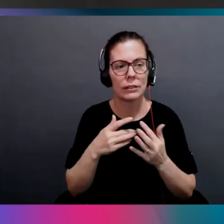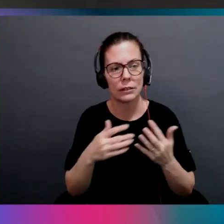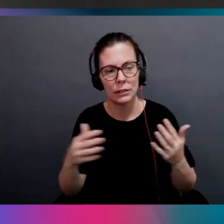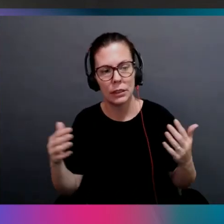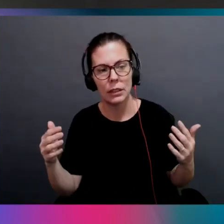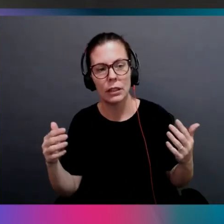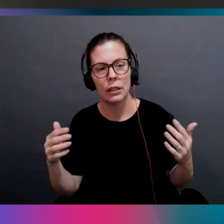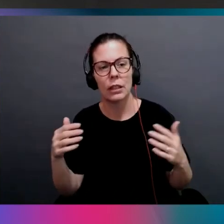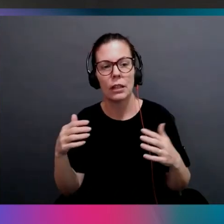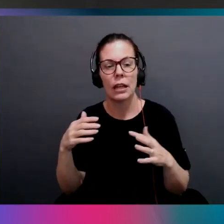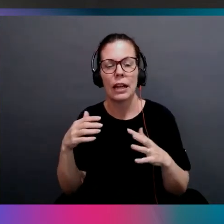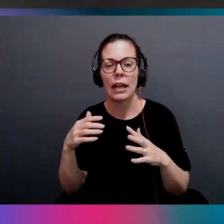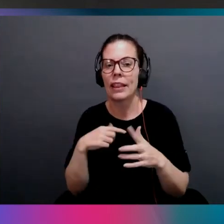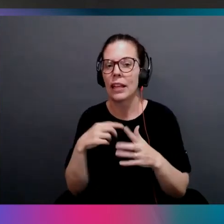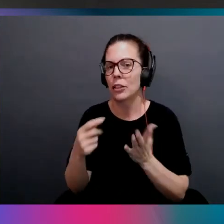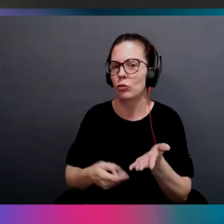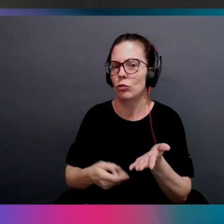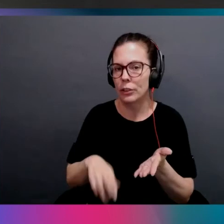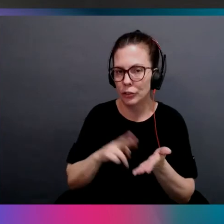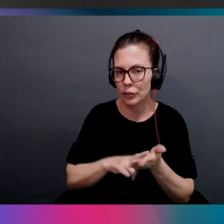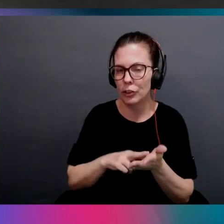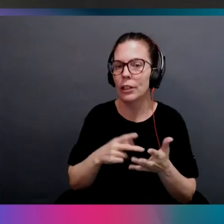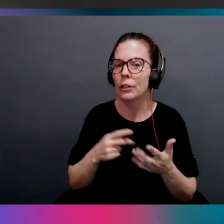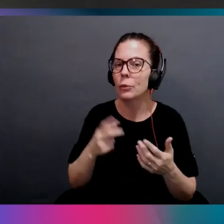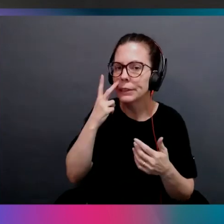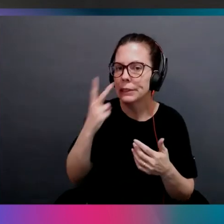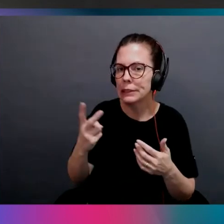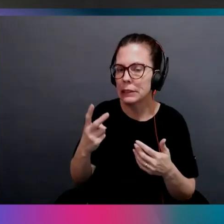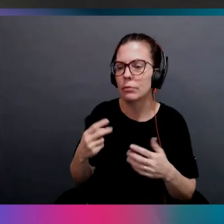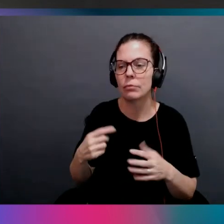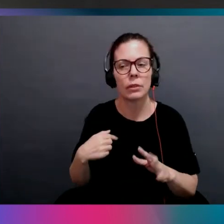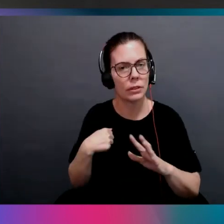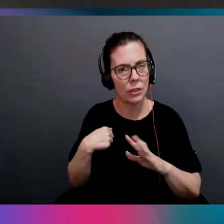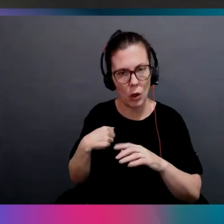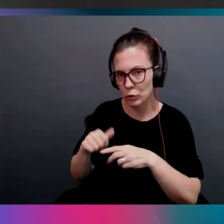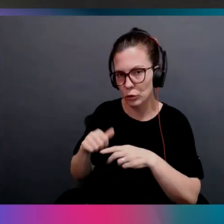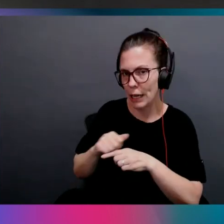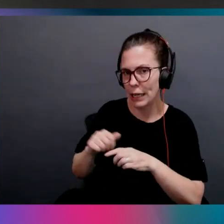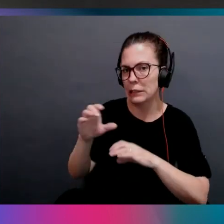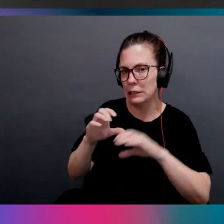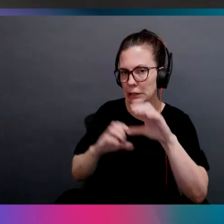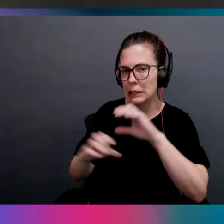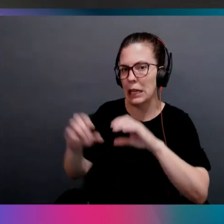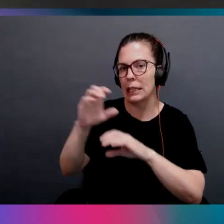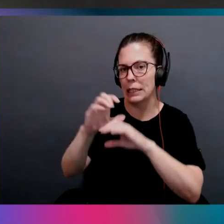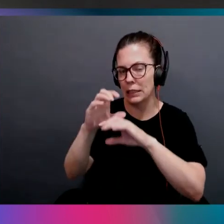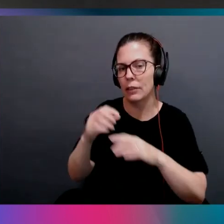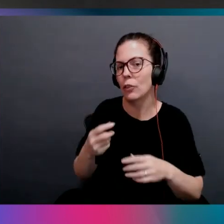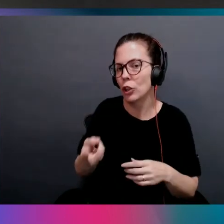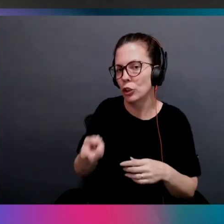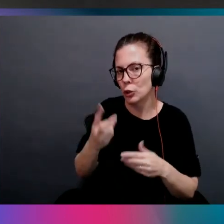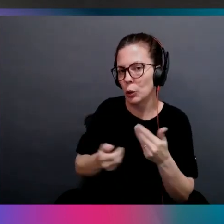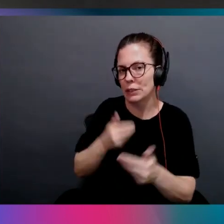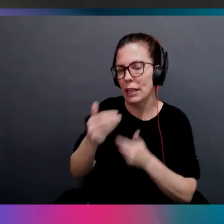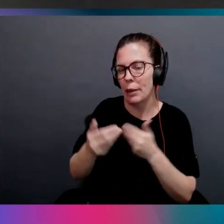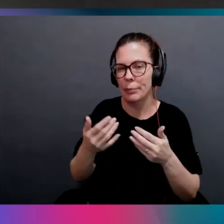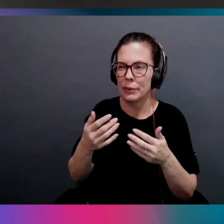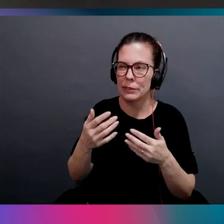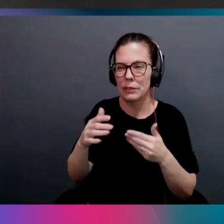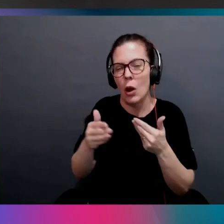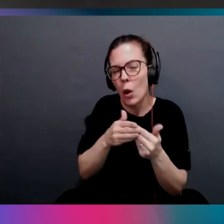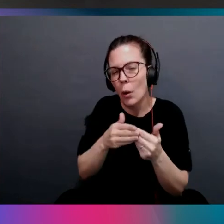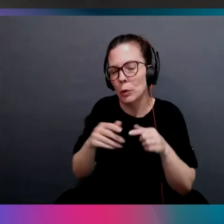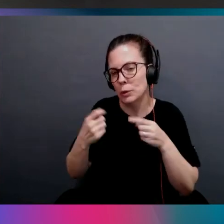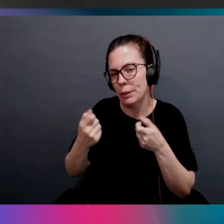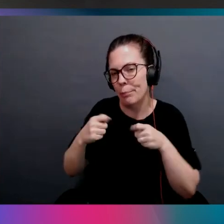register that so we can come back and then see how. So training step can split into 2 different steps, almost like a parallel, and one is for